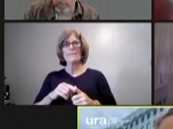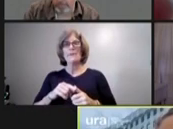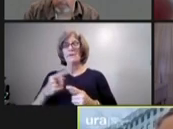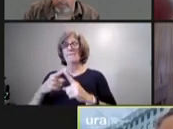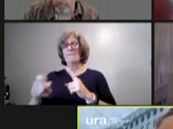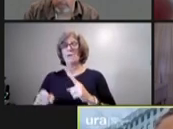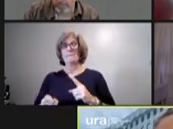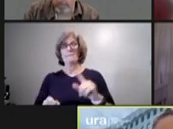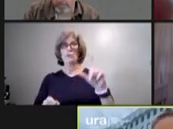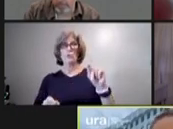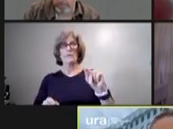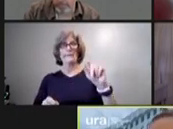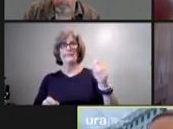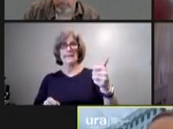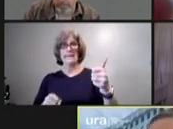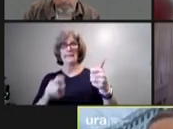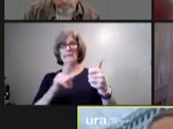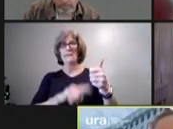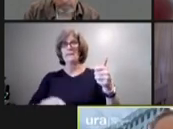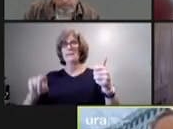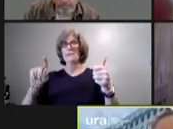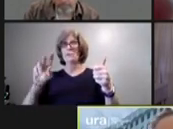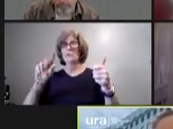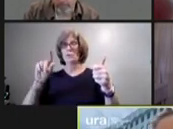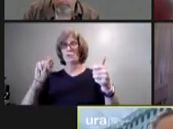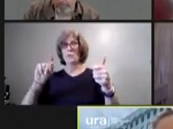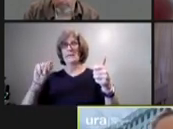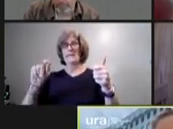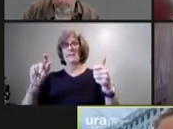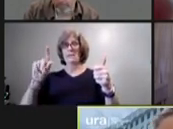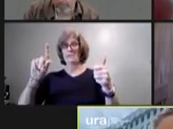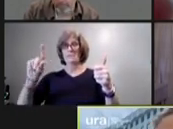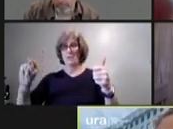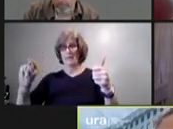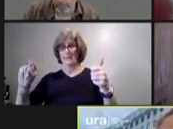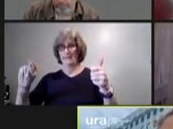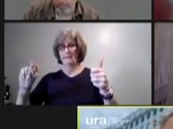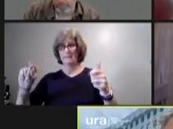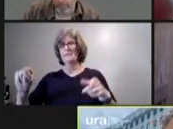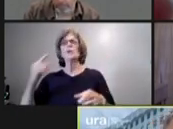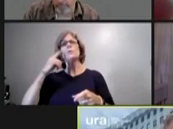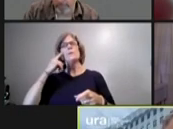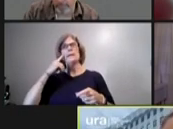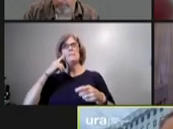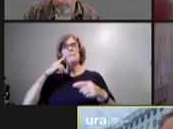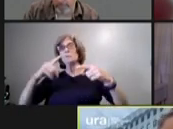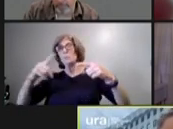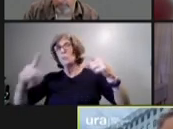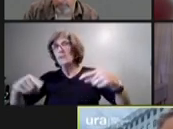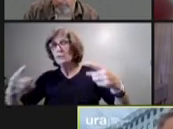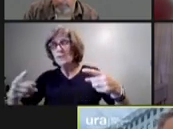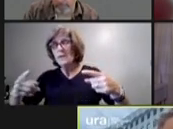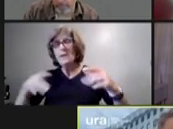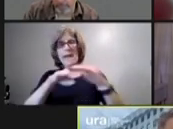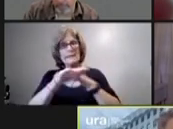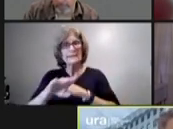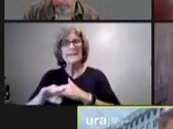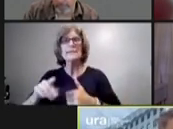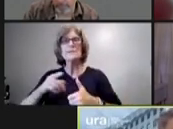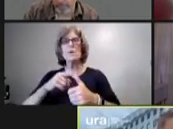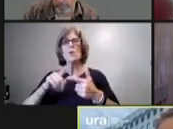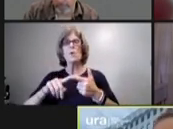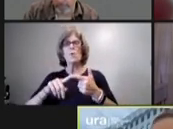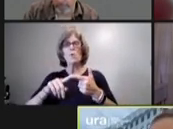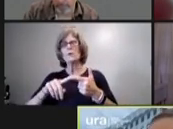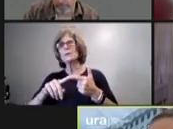2020, when you think of accessibility, you're thinking of UFAS and you're thinking of wheelchair accessibility and the concept of, you